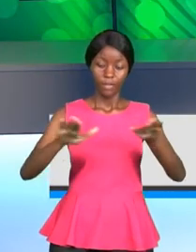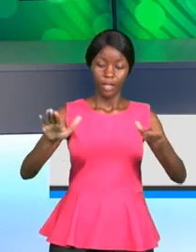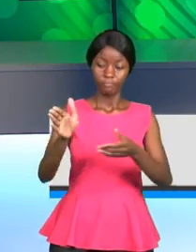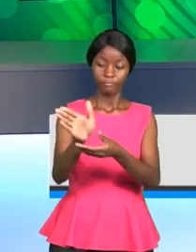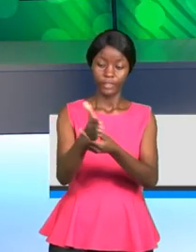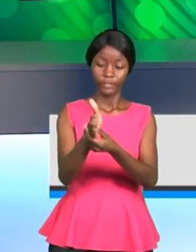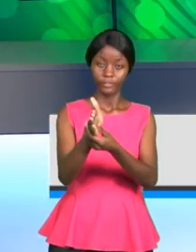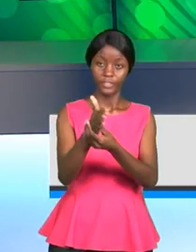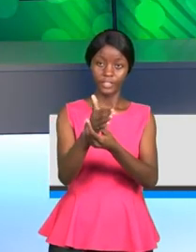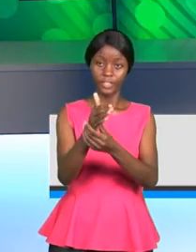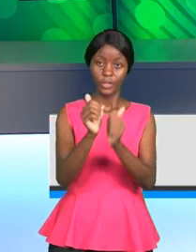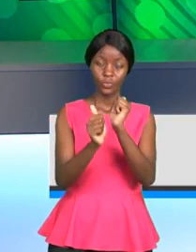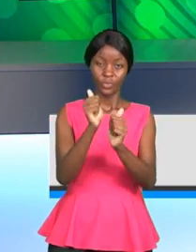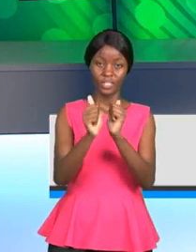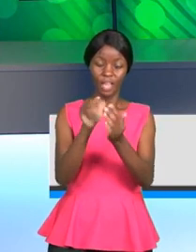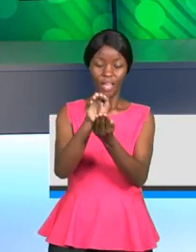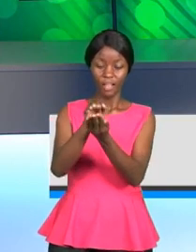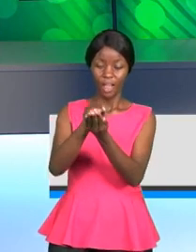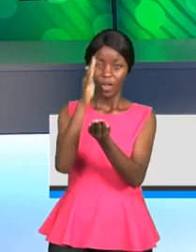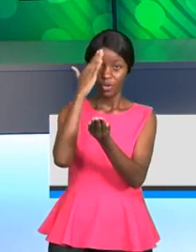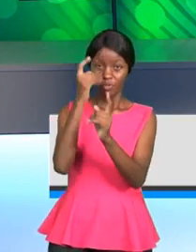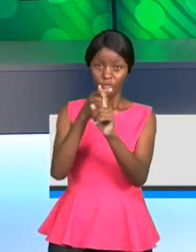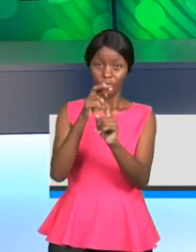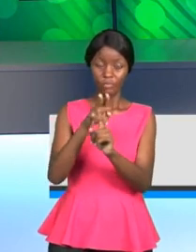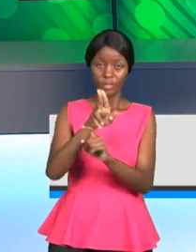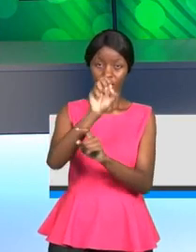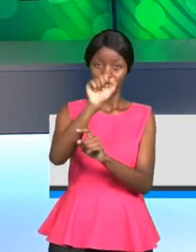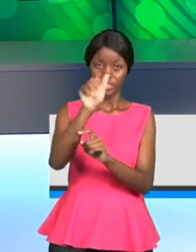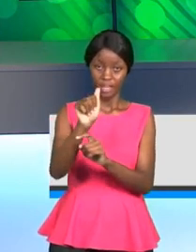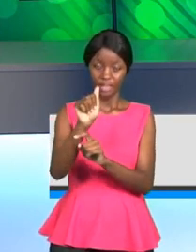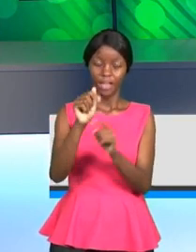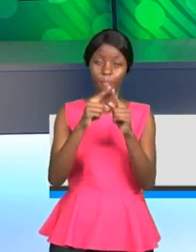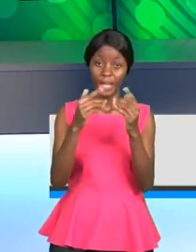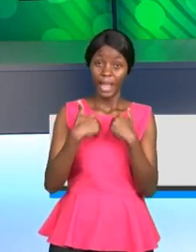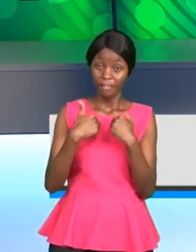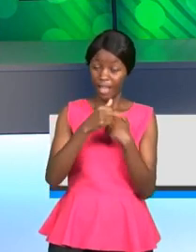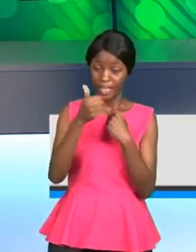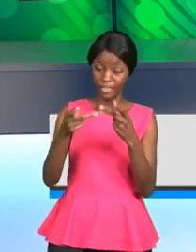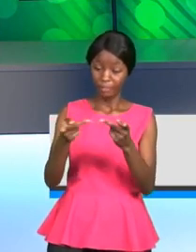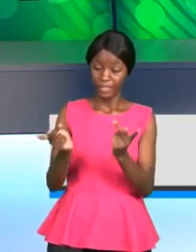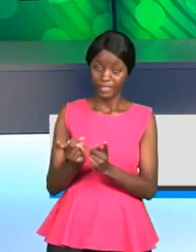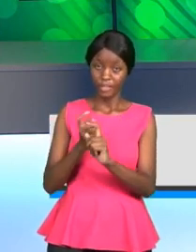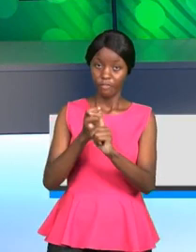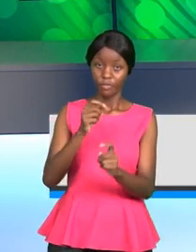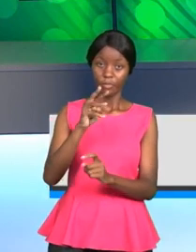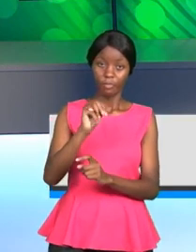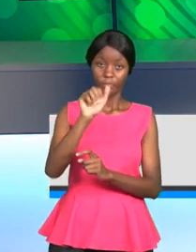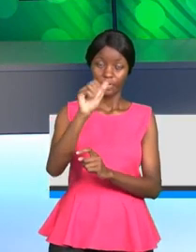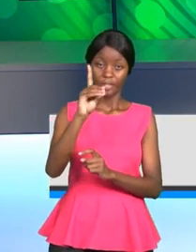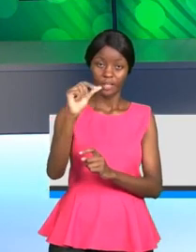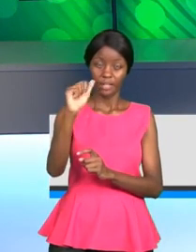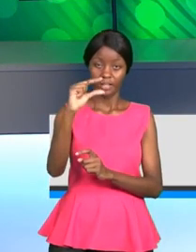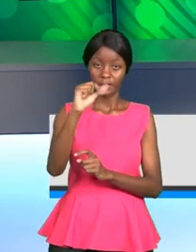laboratories are common in Russia or Iran, but at Lake Mantassoa, a hydropower reservoir in the highlands of Madagascar at an altitude